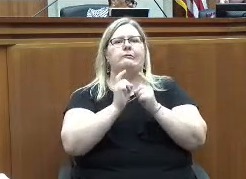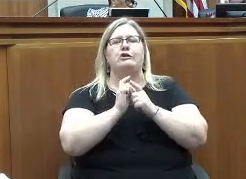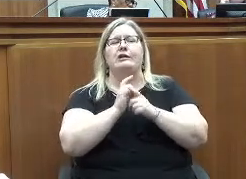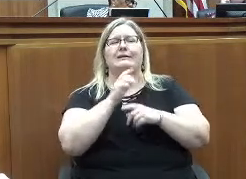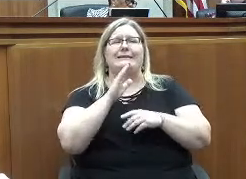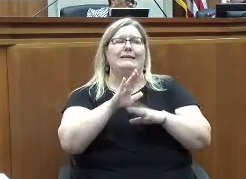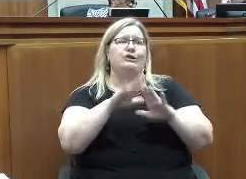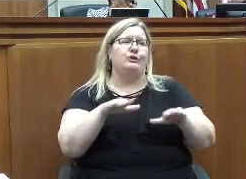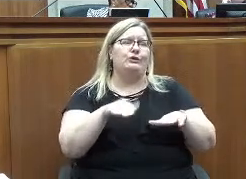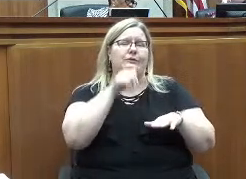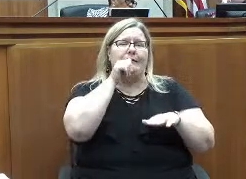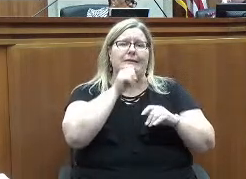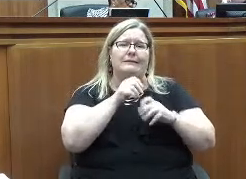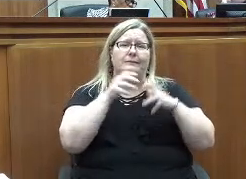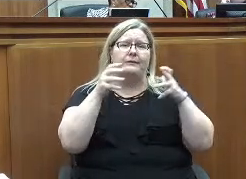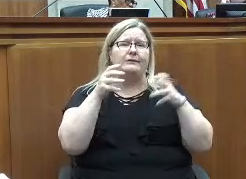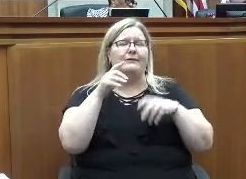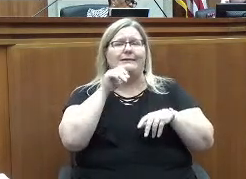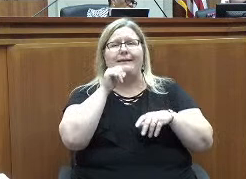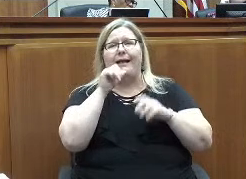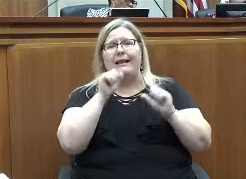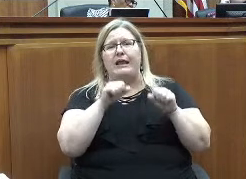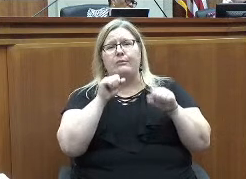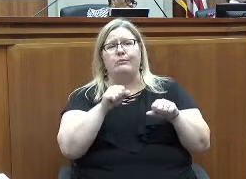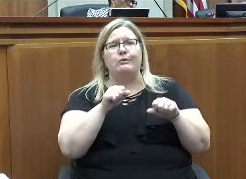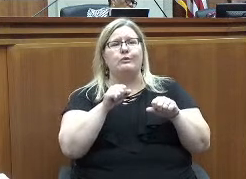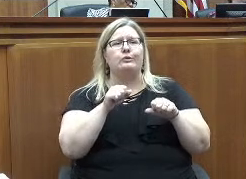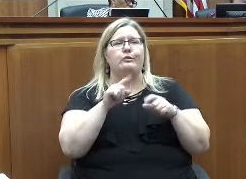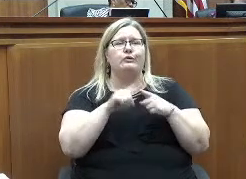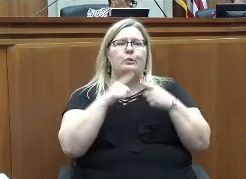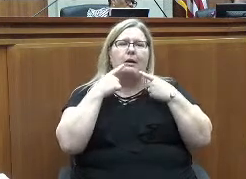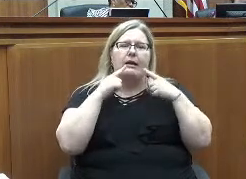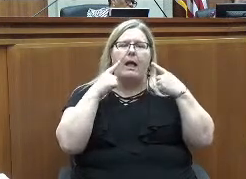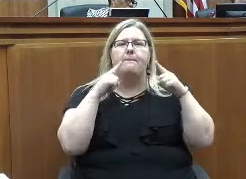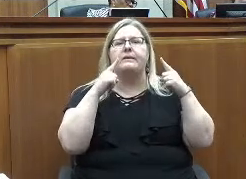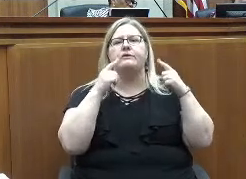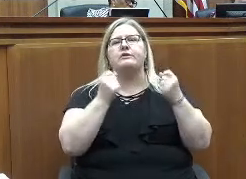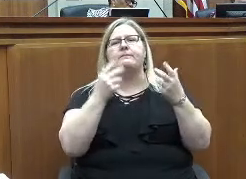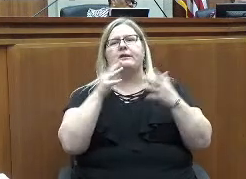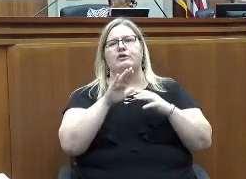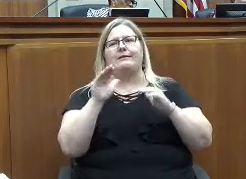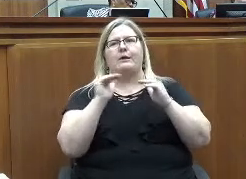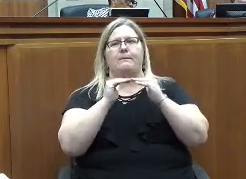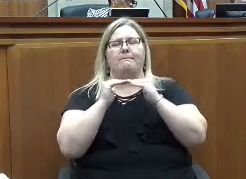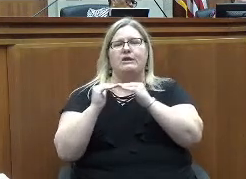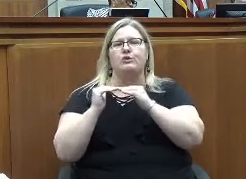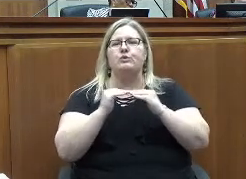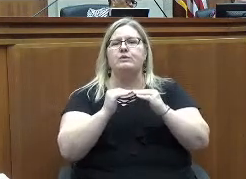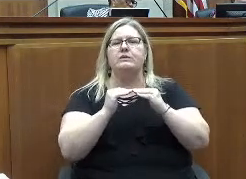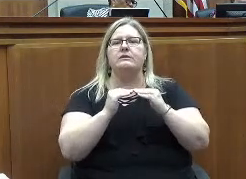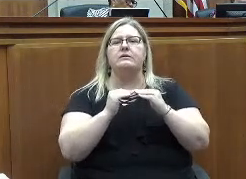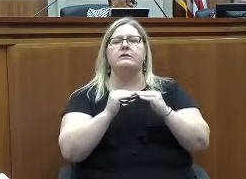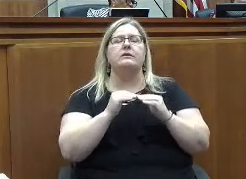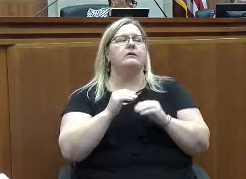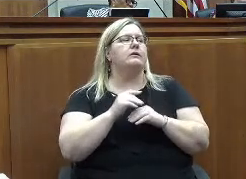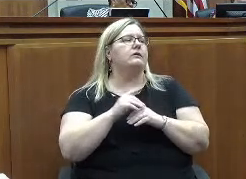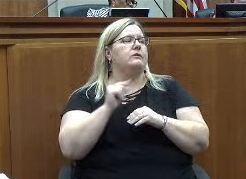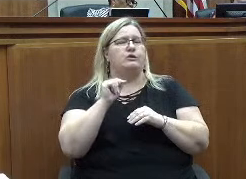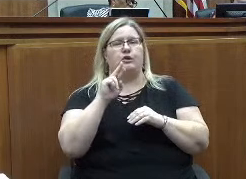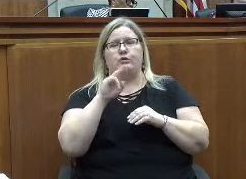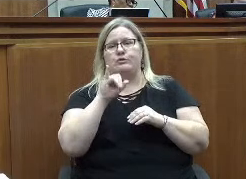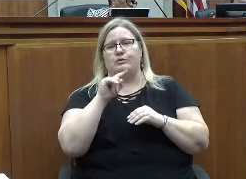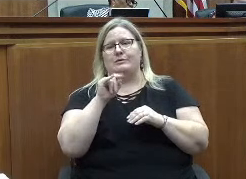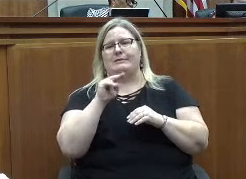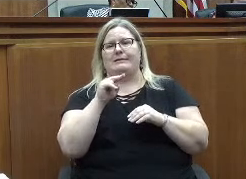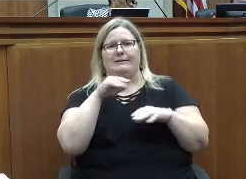so much. They are not able to accomplish as much as their peers are. And so Tristan is in a self-contained